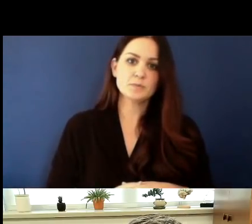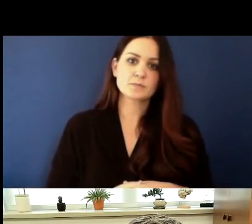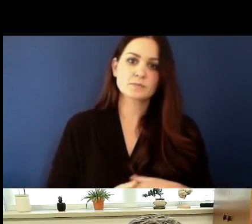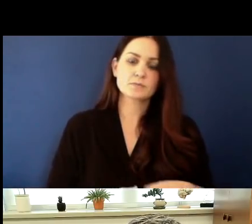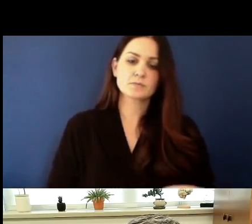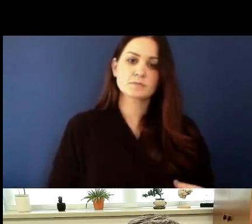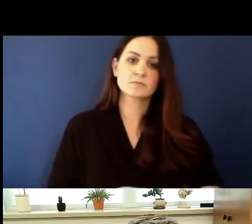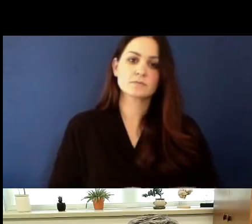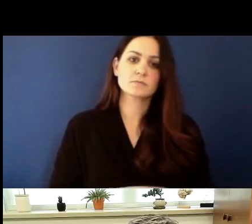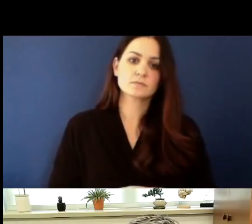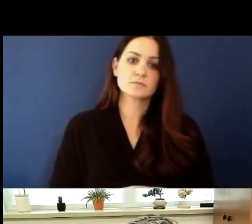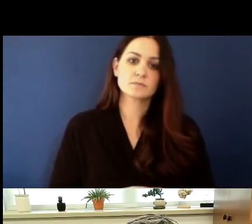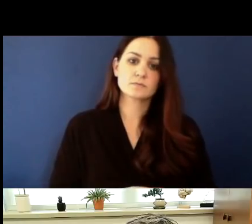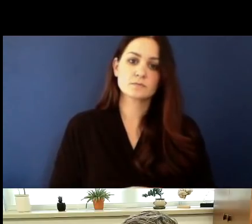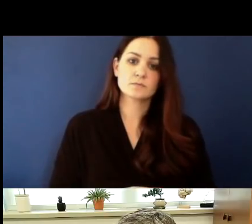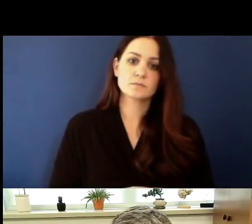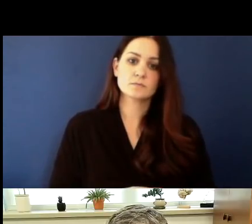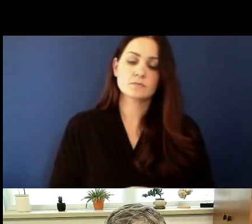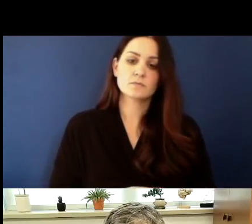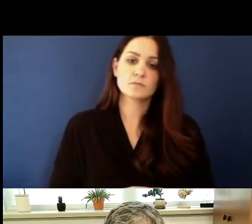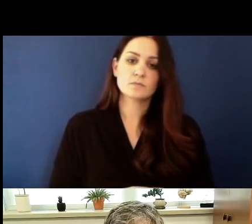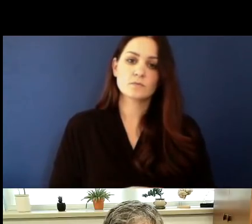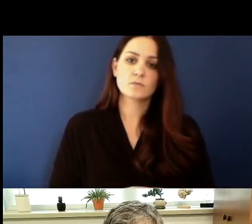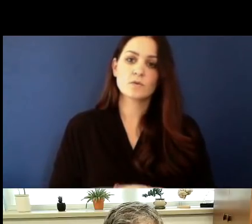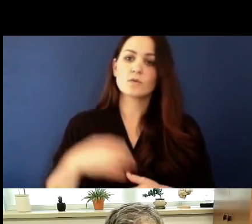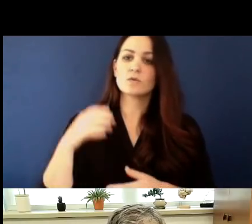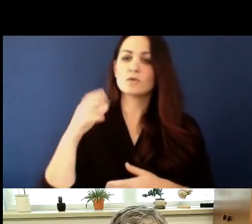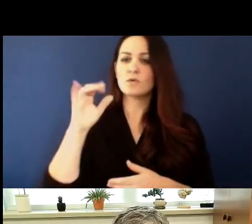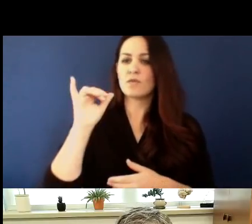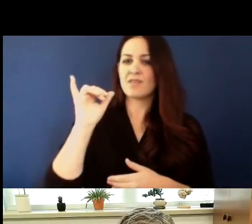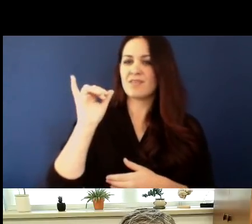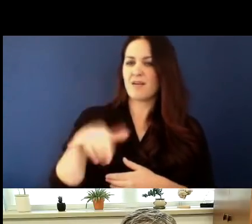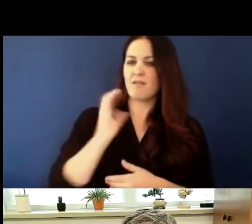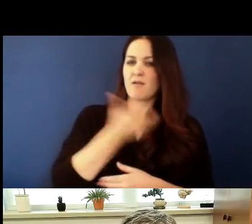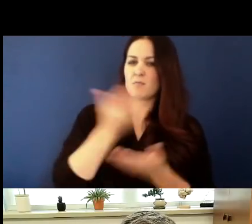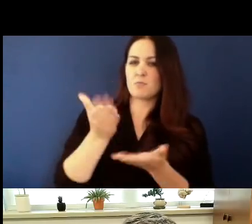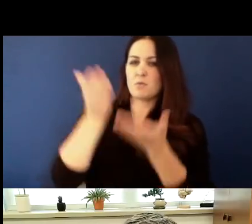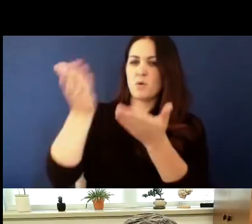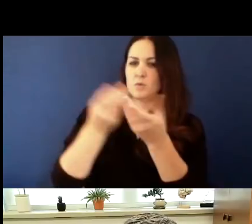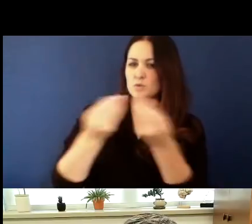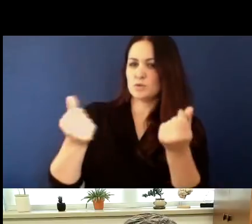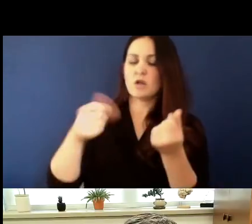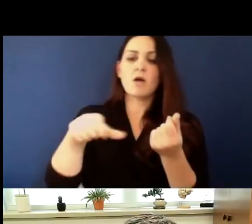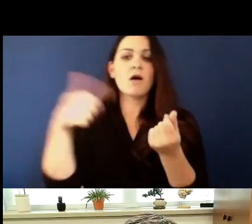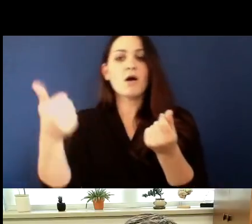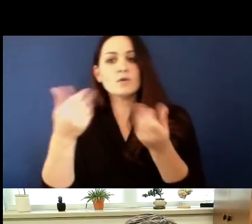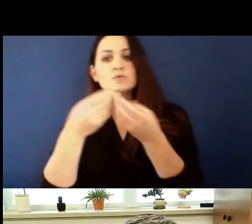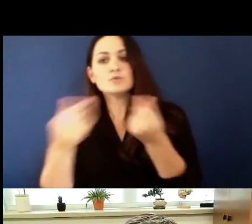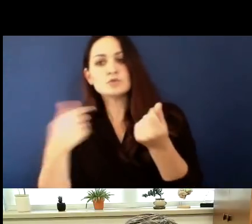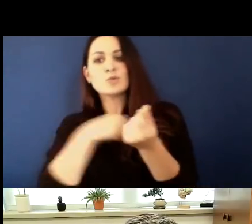So what I just presented is a subset of our proposed solutions. The remaining solutions are under active discussion and planning